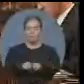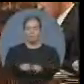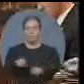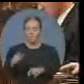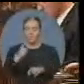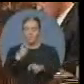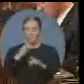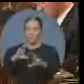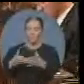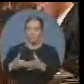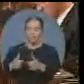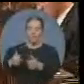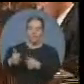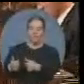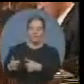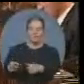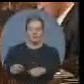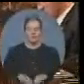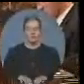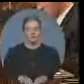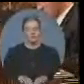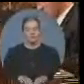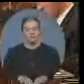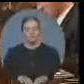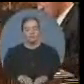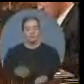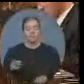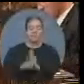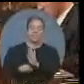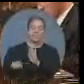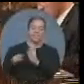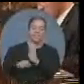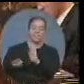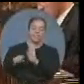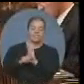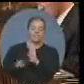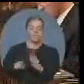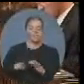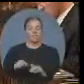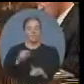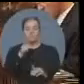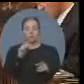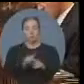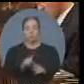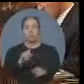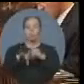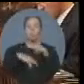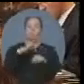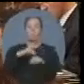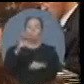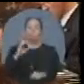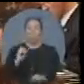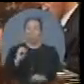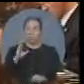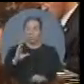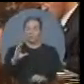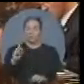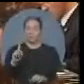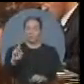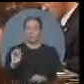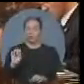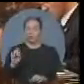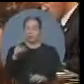that negative approach is not shared internationally. The OECD, in its spring economic outlook, after two years of Conservative